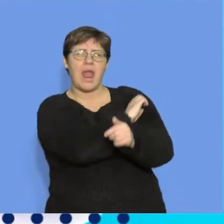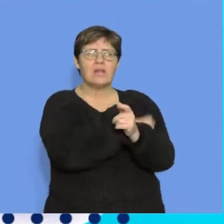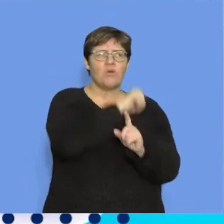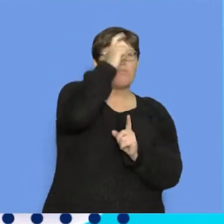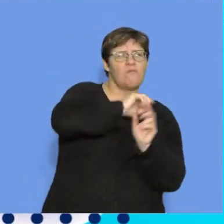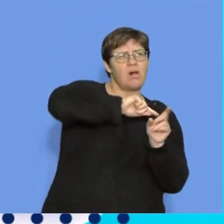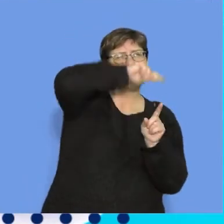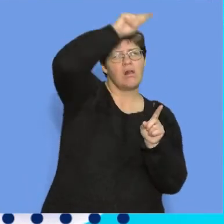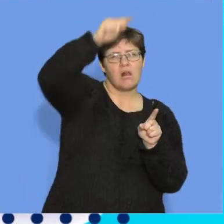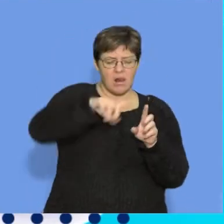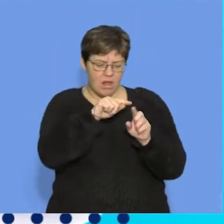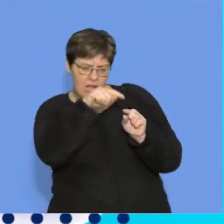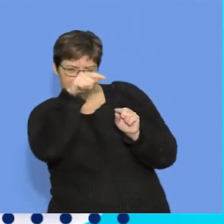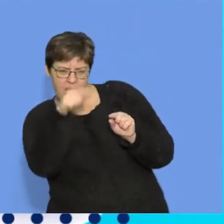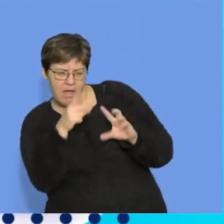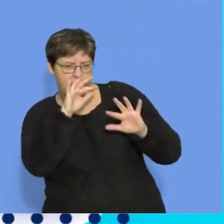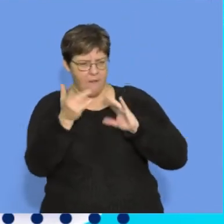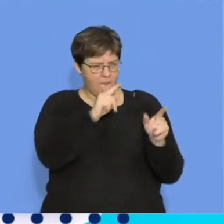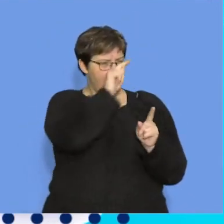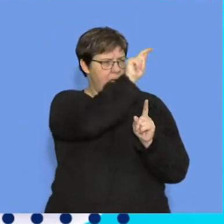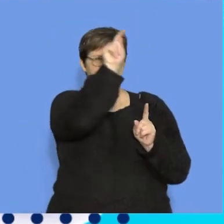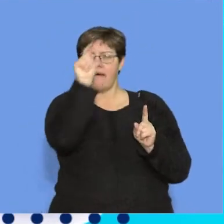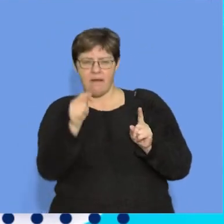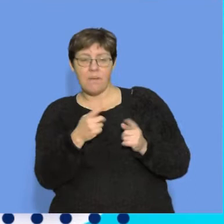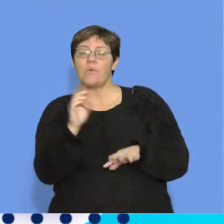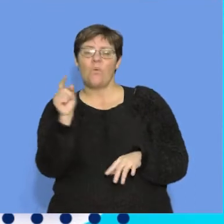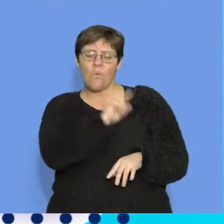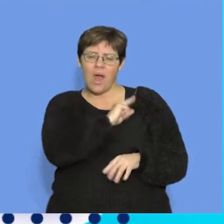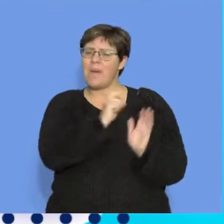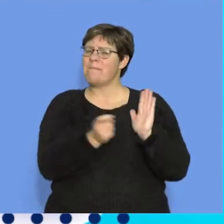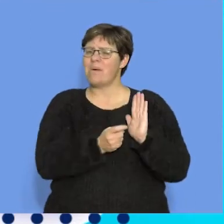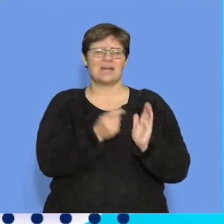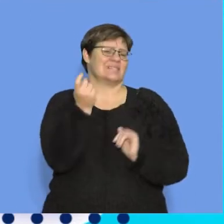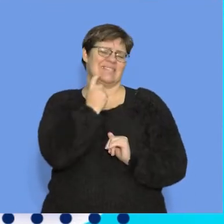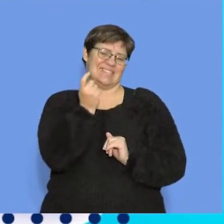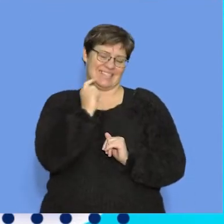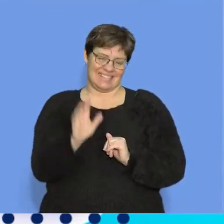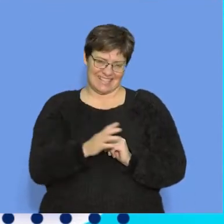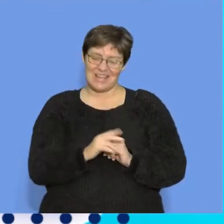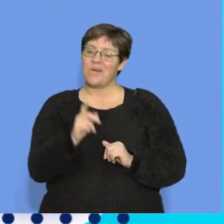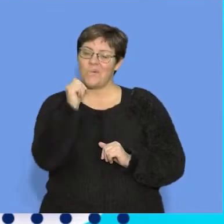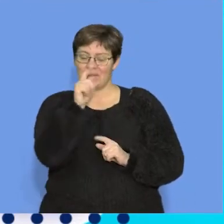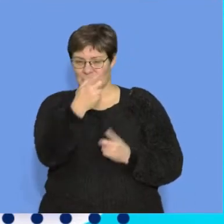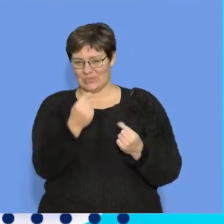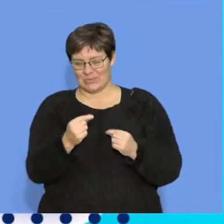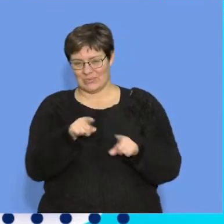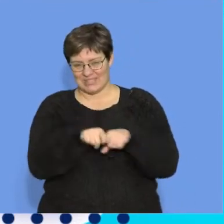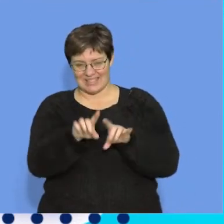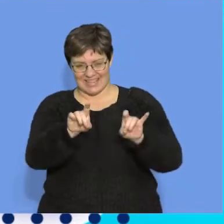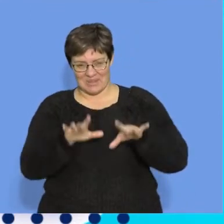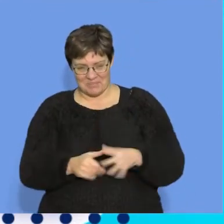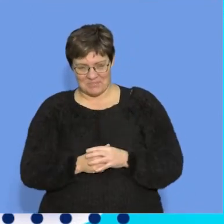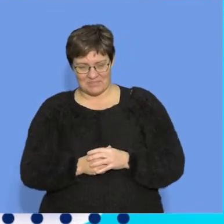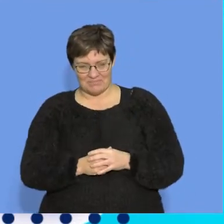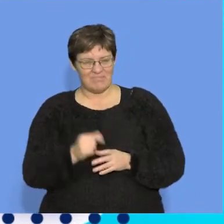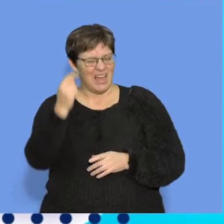going on, and I'm sure that these easy marks will all be yours in the bag when you do your test or exam.